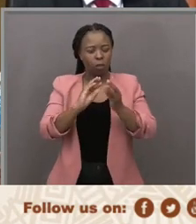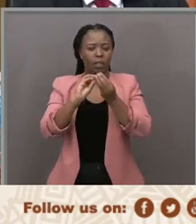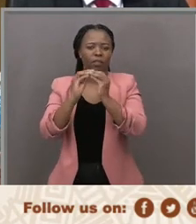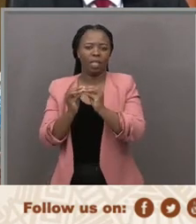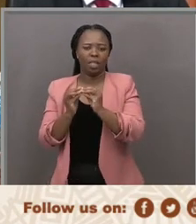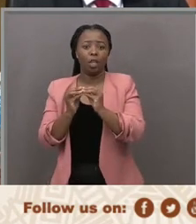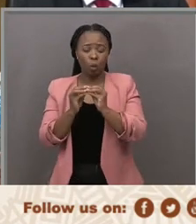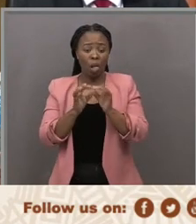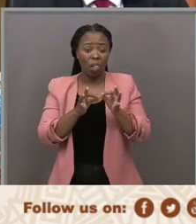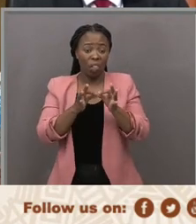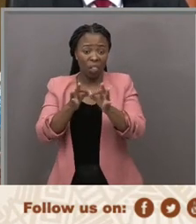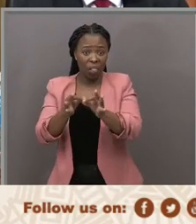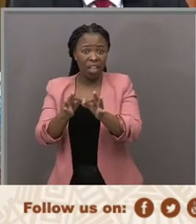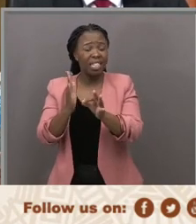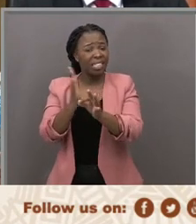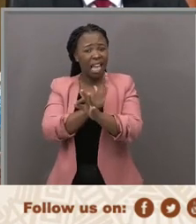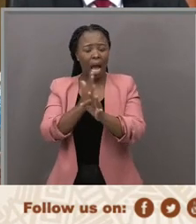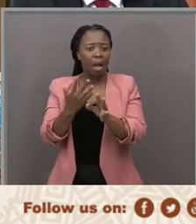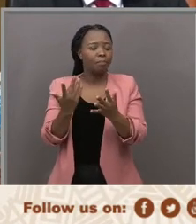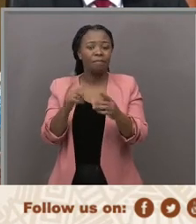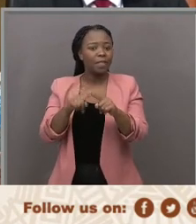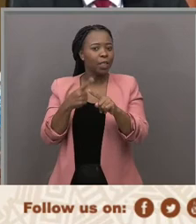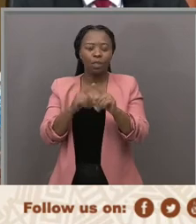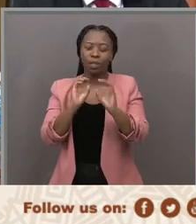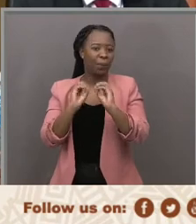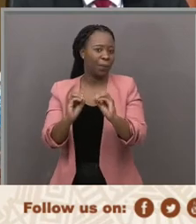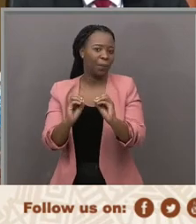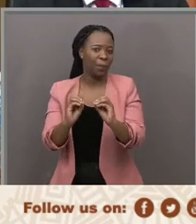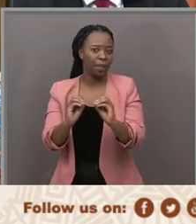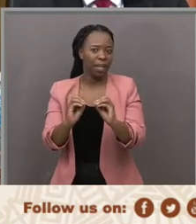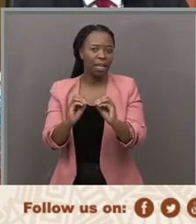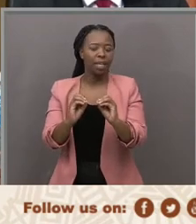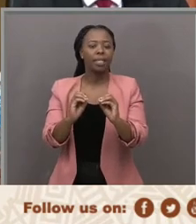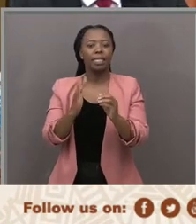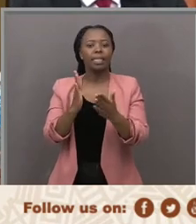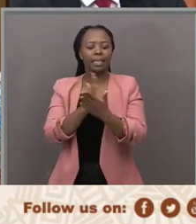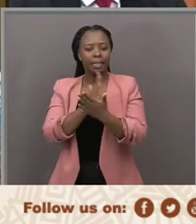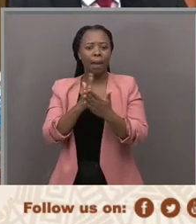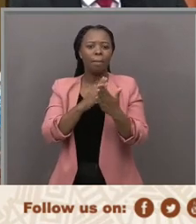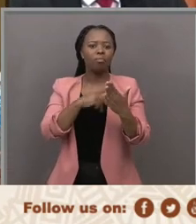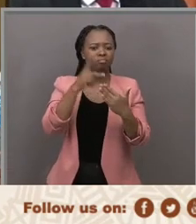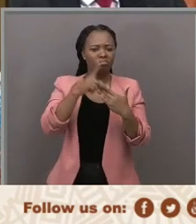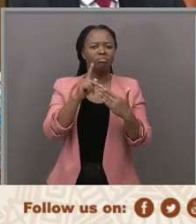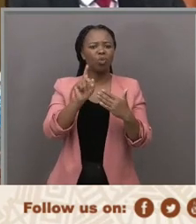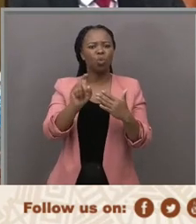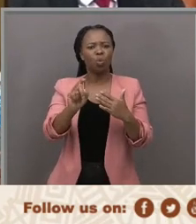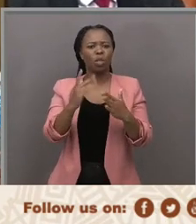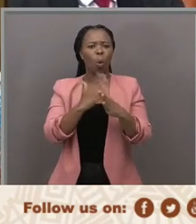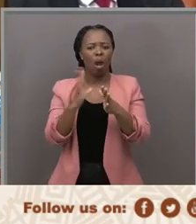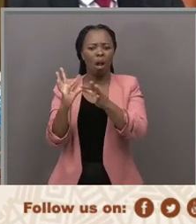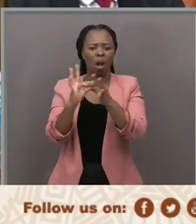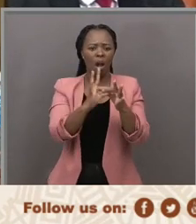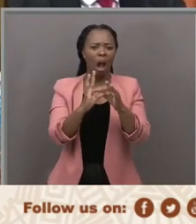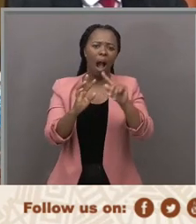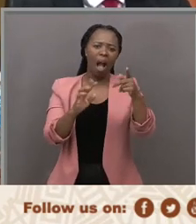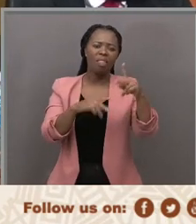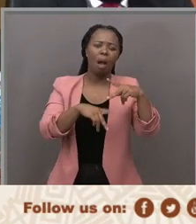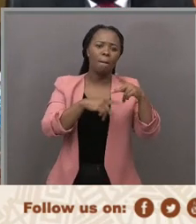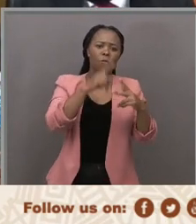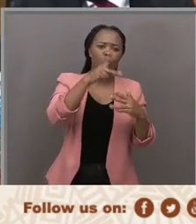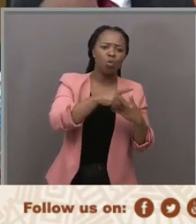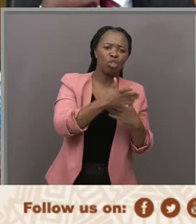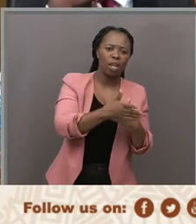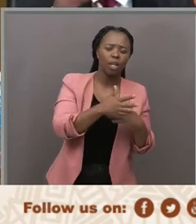completely inexcusable. Others may have to do with, like other infrastructure projects, may have to do